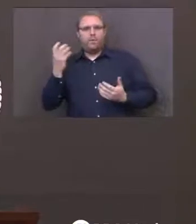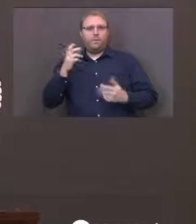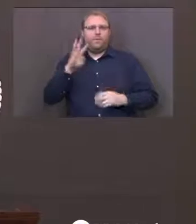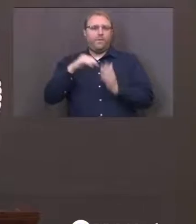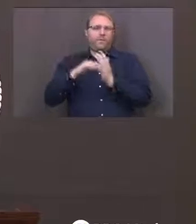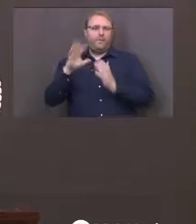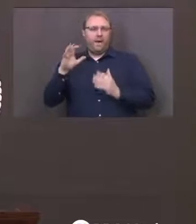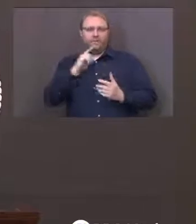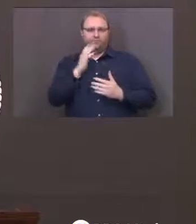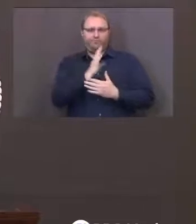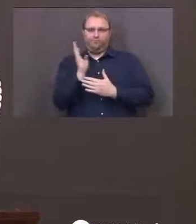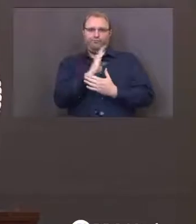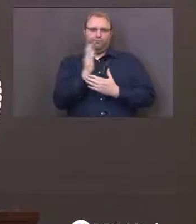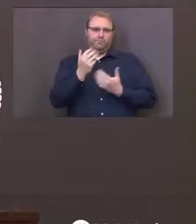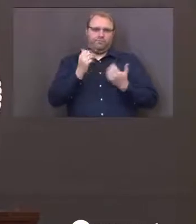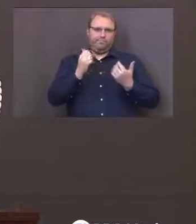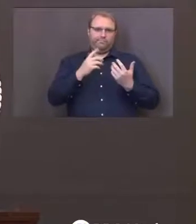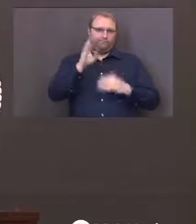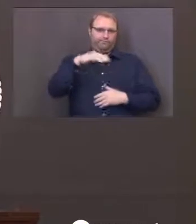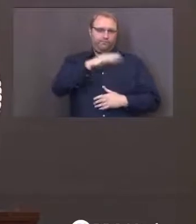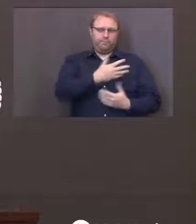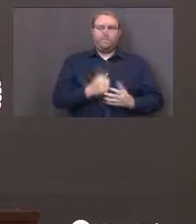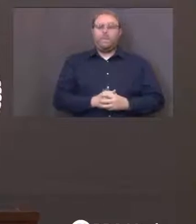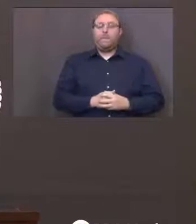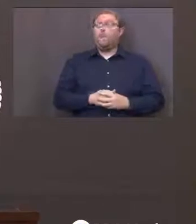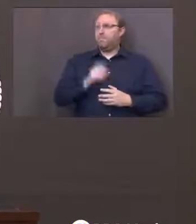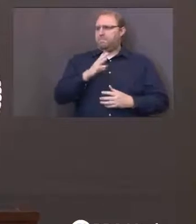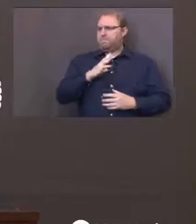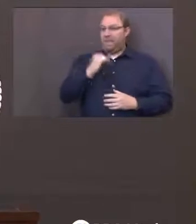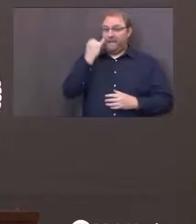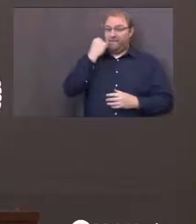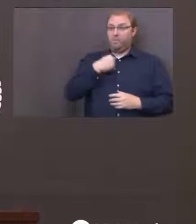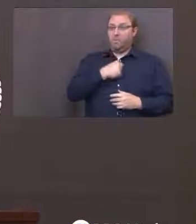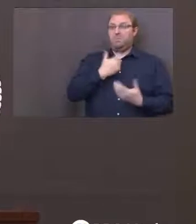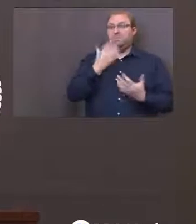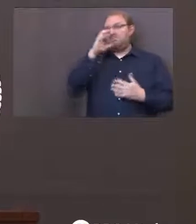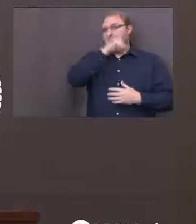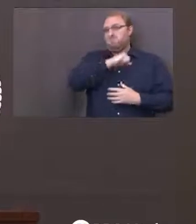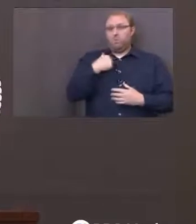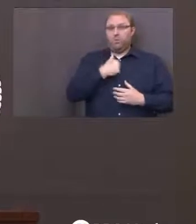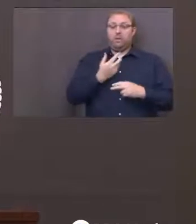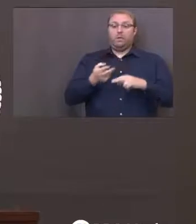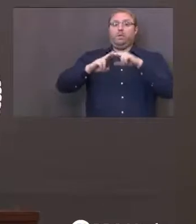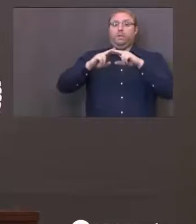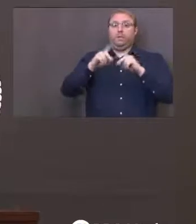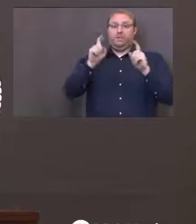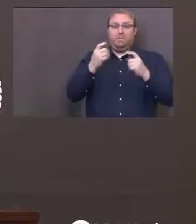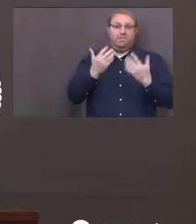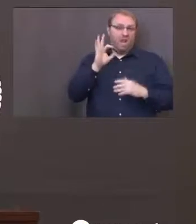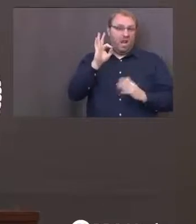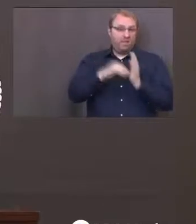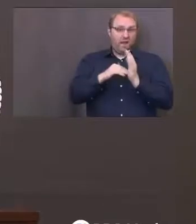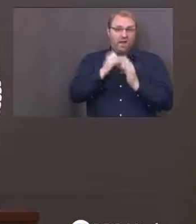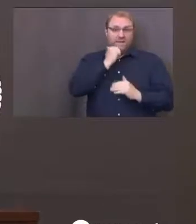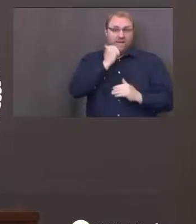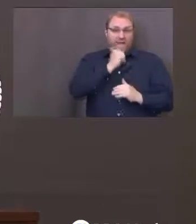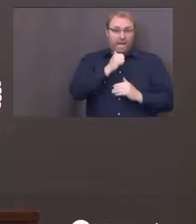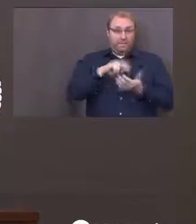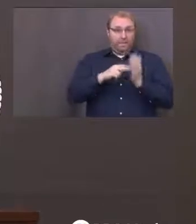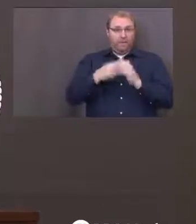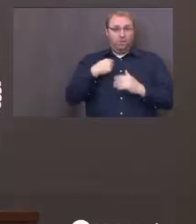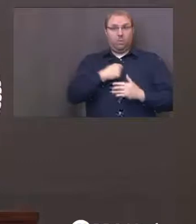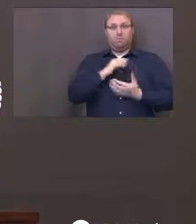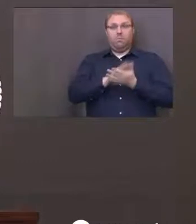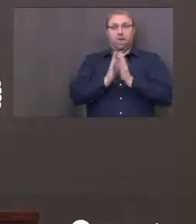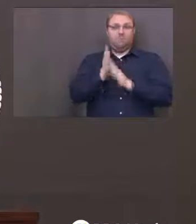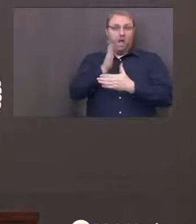past couple weeks. Okay, so if we were to hypothetically say increase our testing up to 9,000 per day, would we average